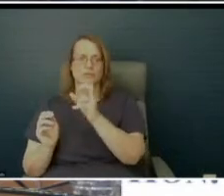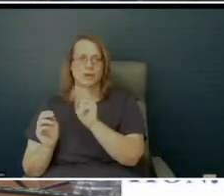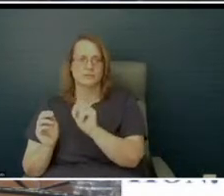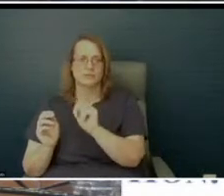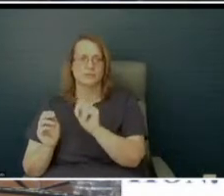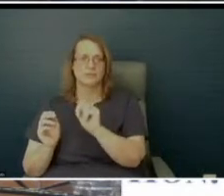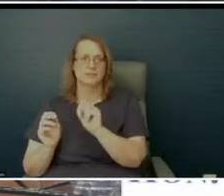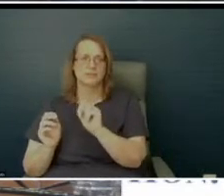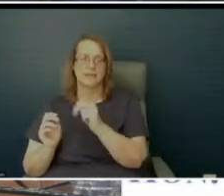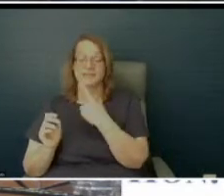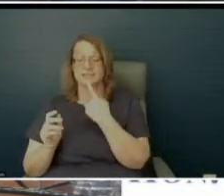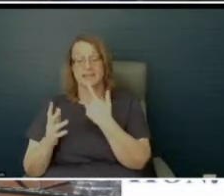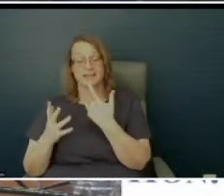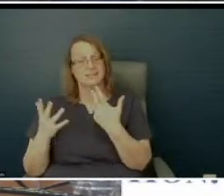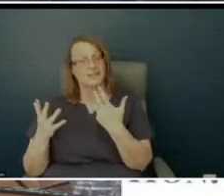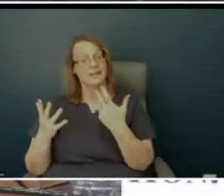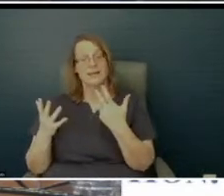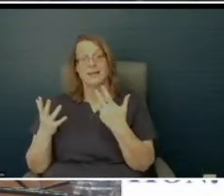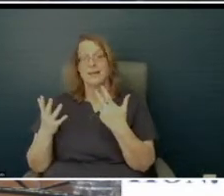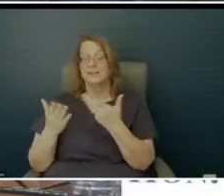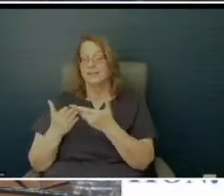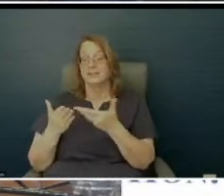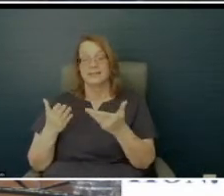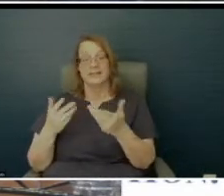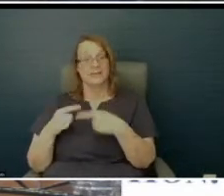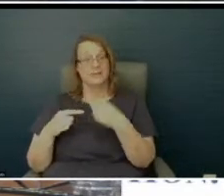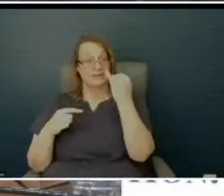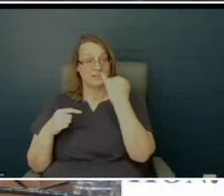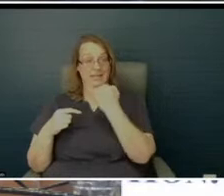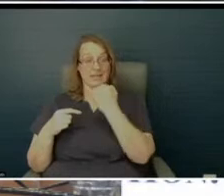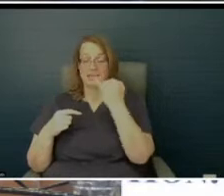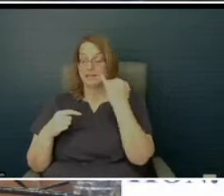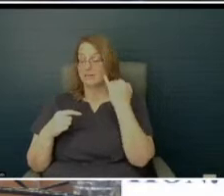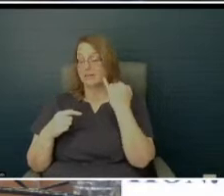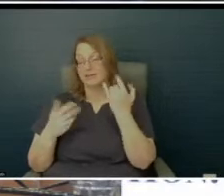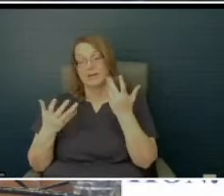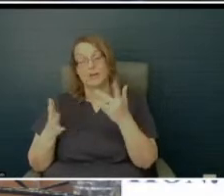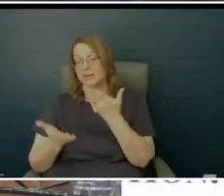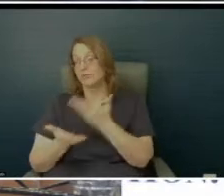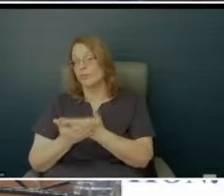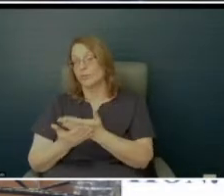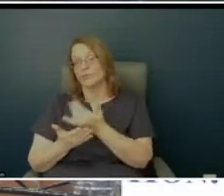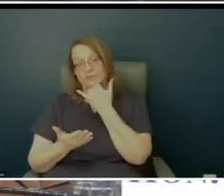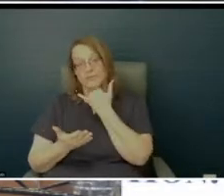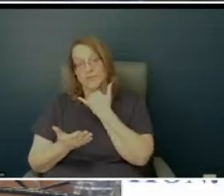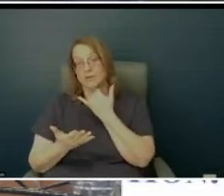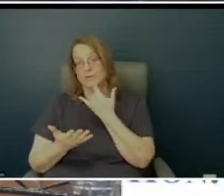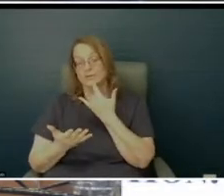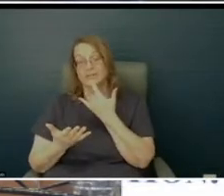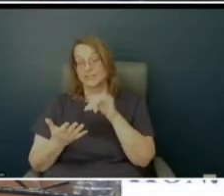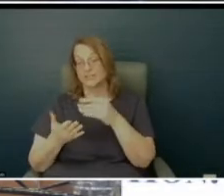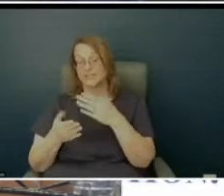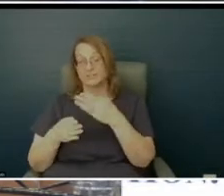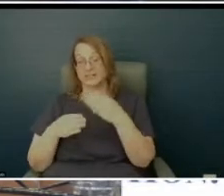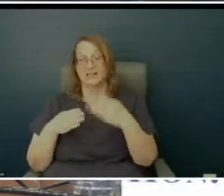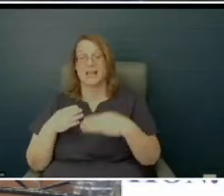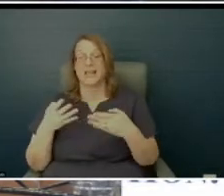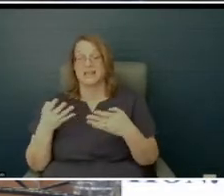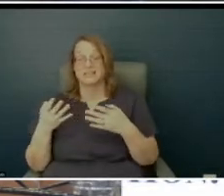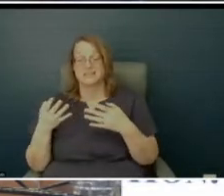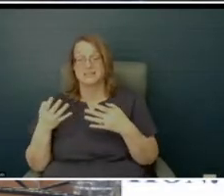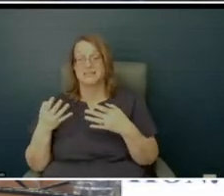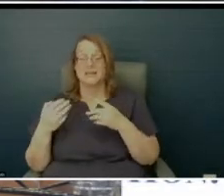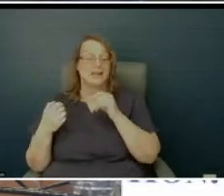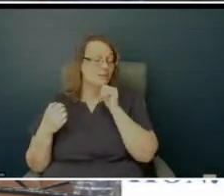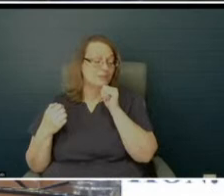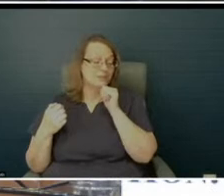this whole thing about Italy had been debunked, and that should be the end of that, and I certainly wasn't going to meet